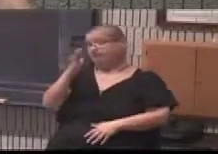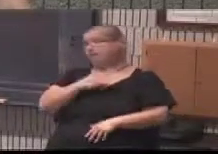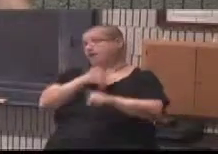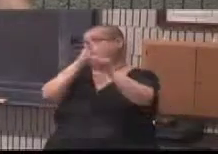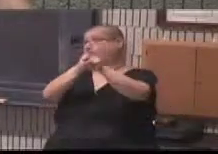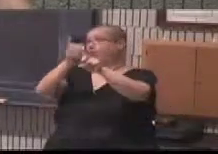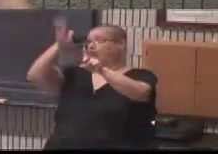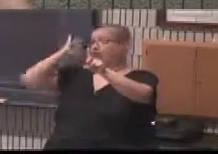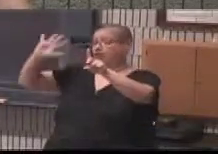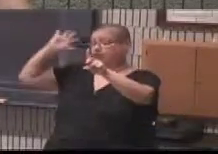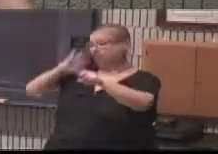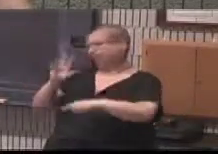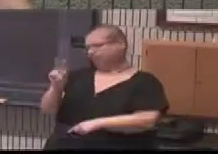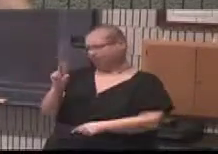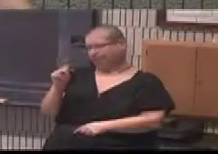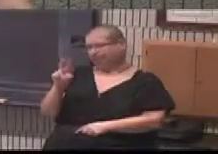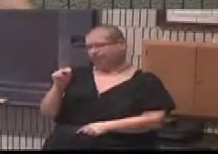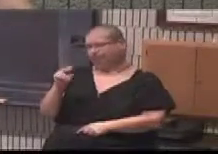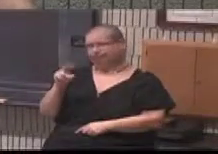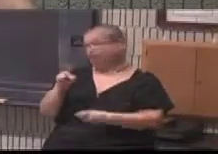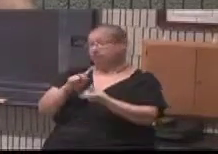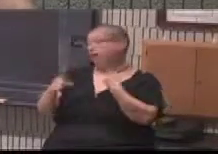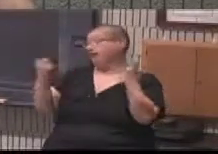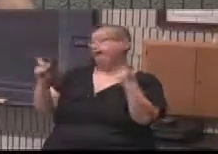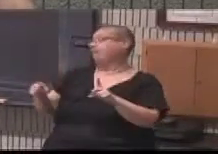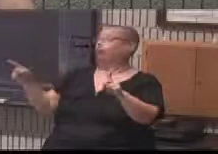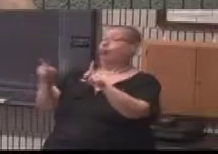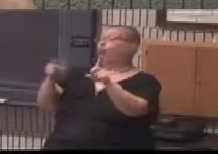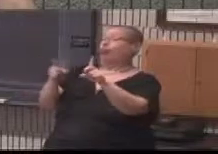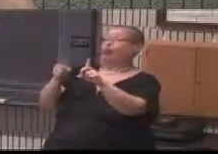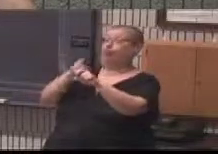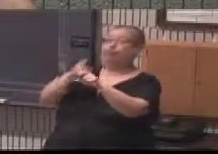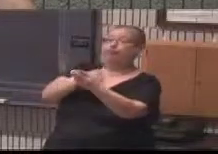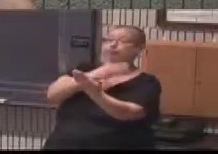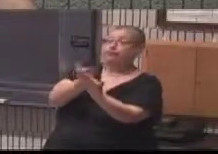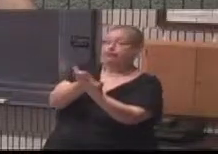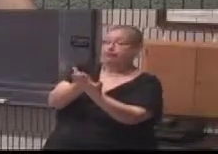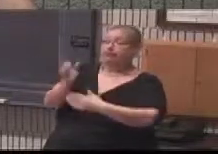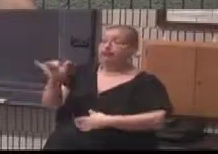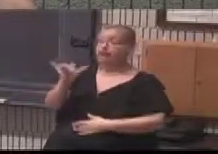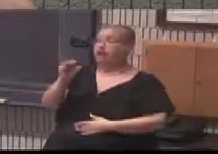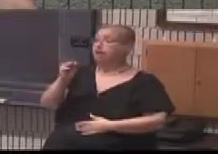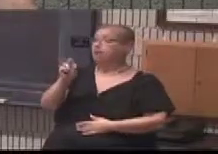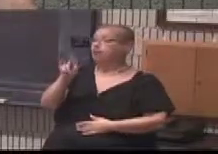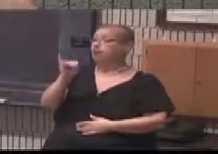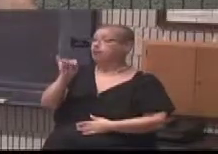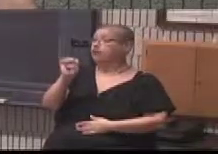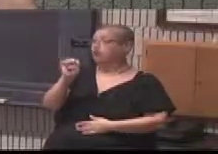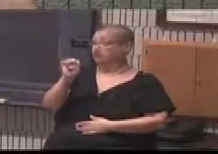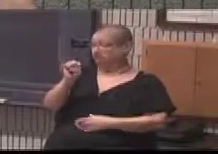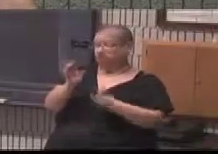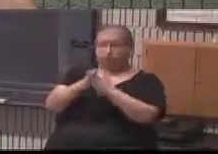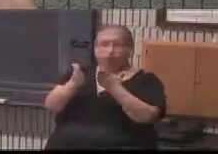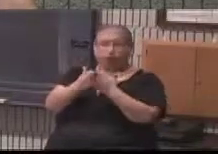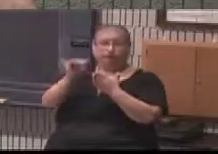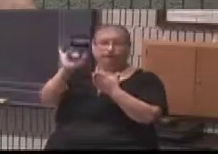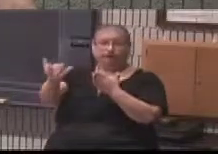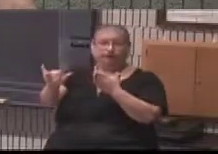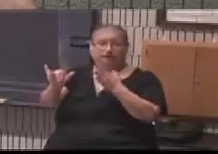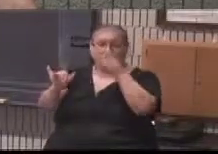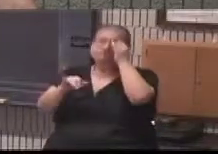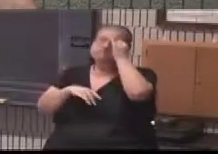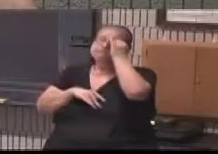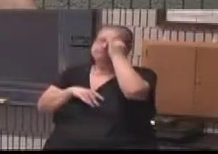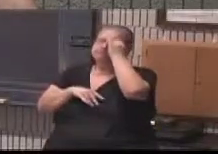thinking this was what I was going to be doing in life. Like Maury in the book, where Maury was a